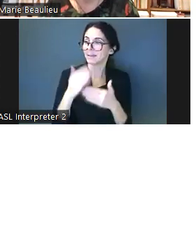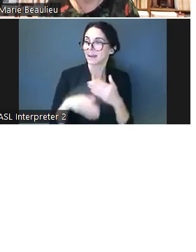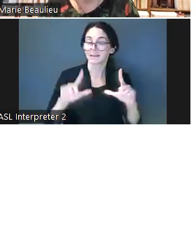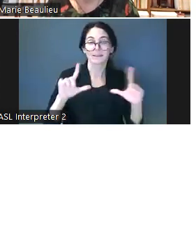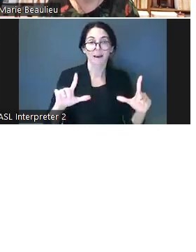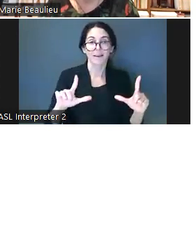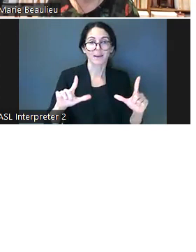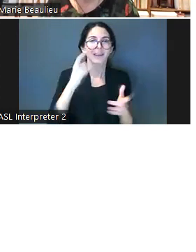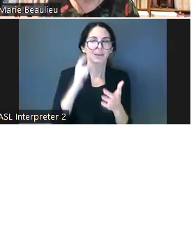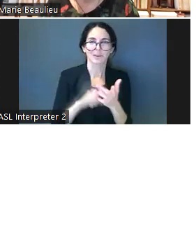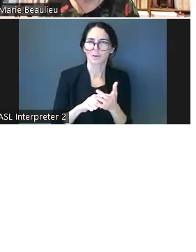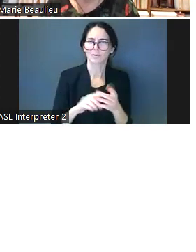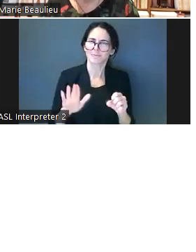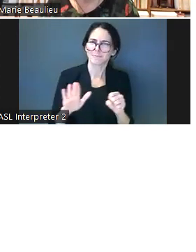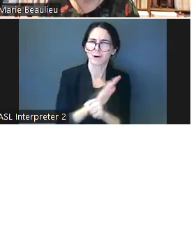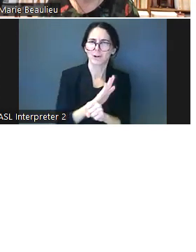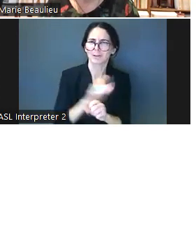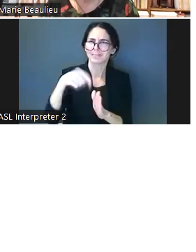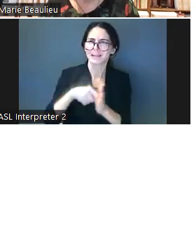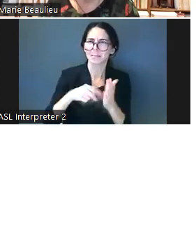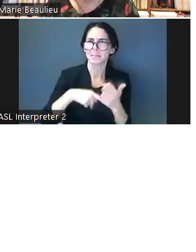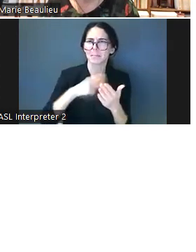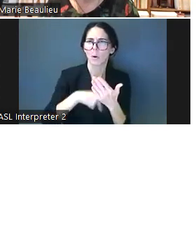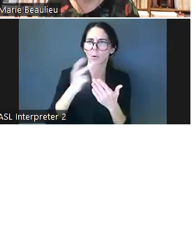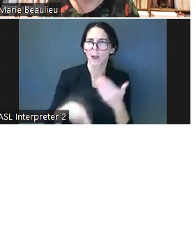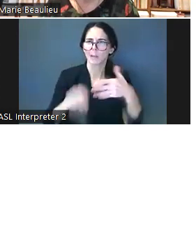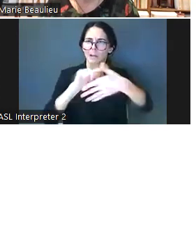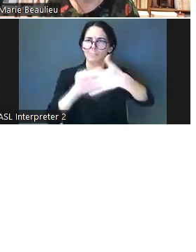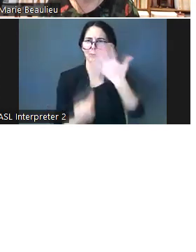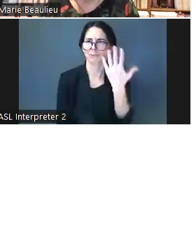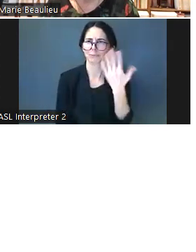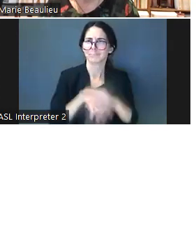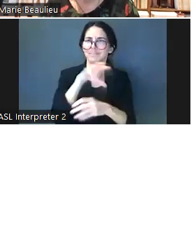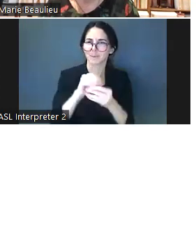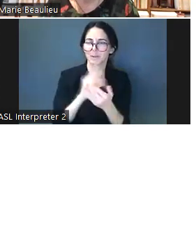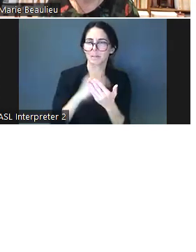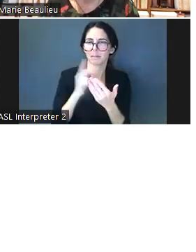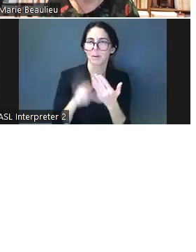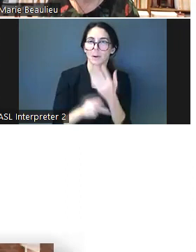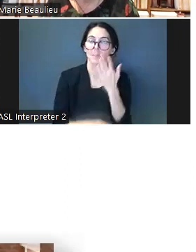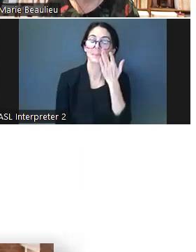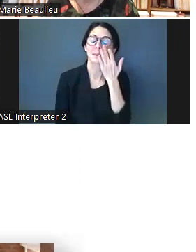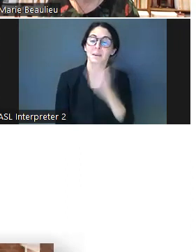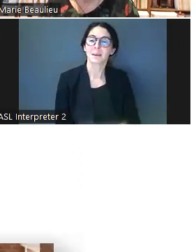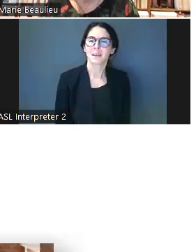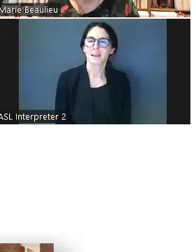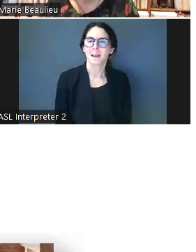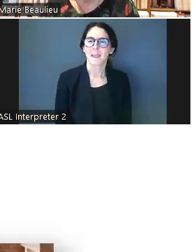complete program which contains many, many, many elements. And with all that in